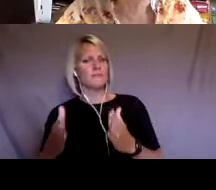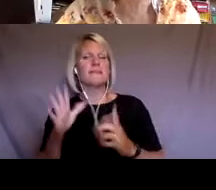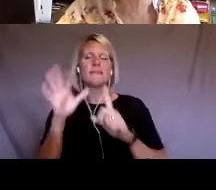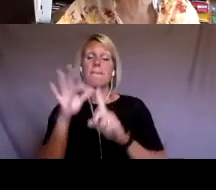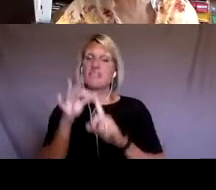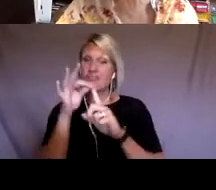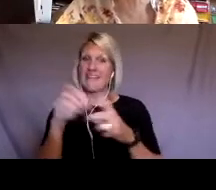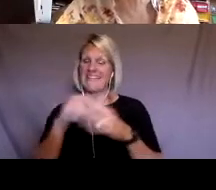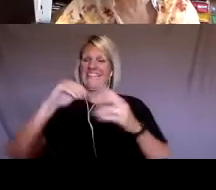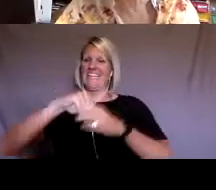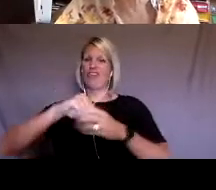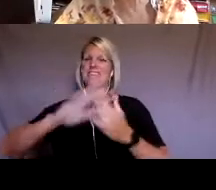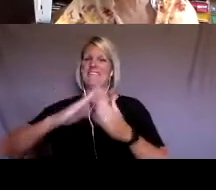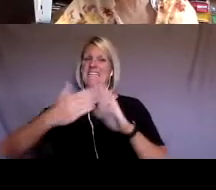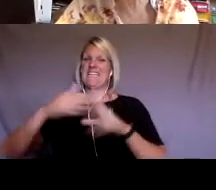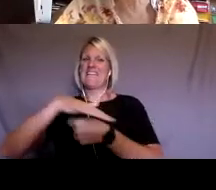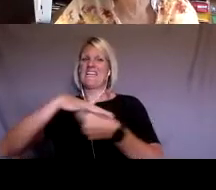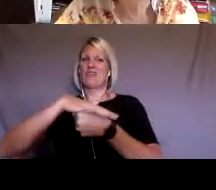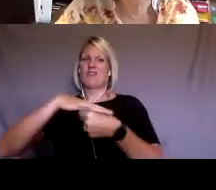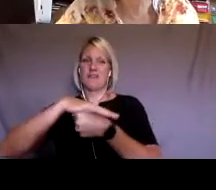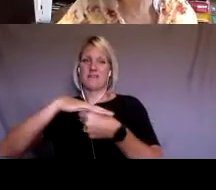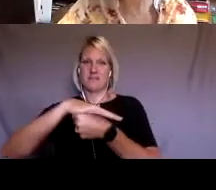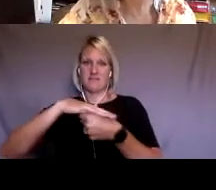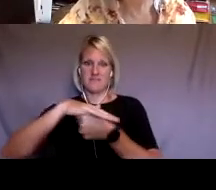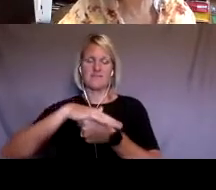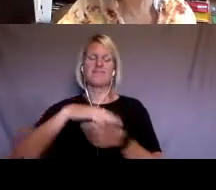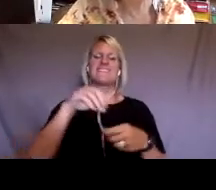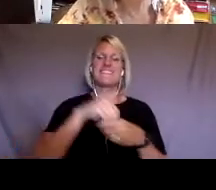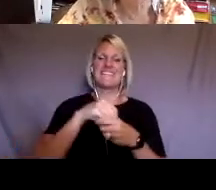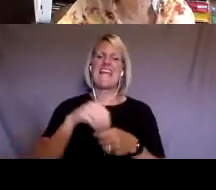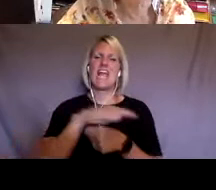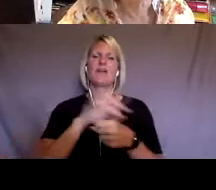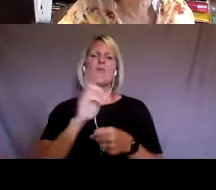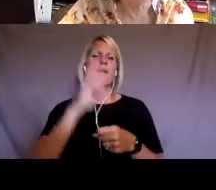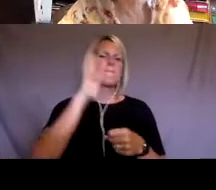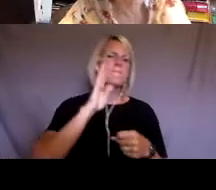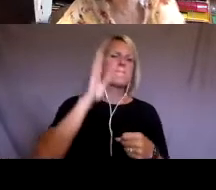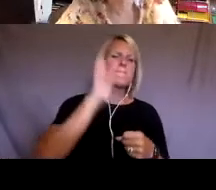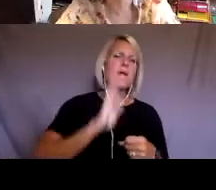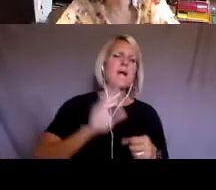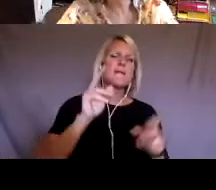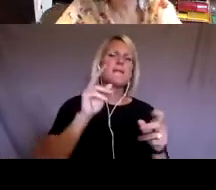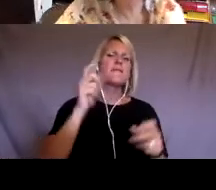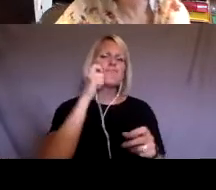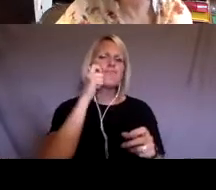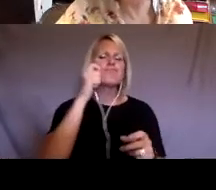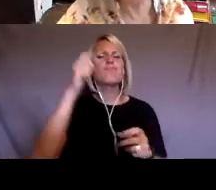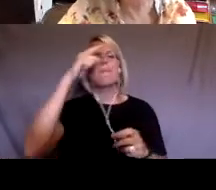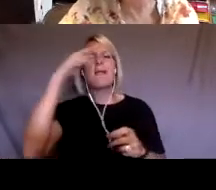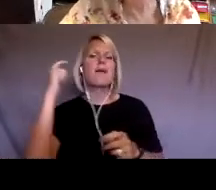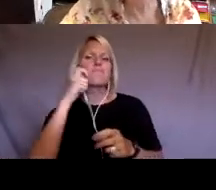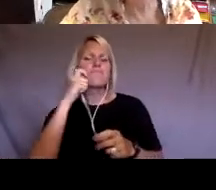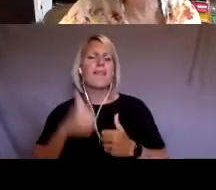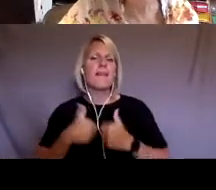inner city areas, in Black and brown neighborhoods where low-income minority residents and older residents